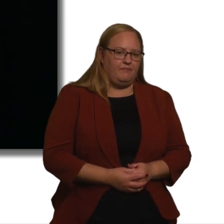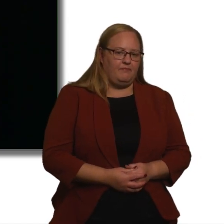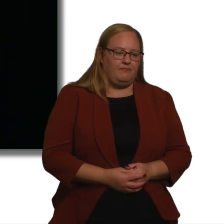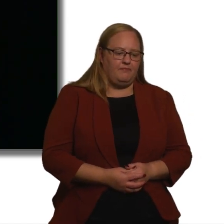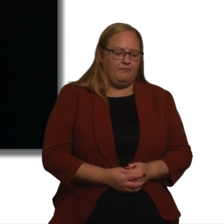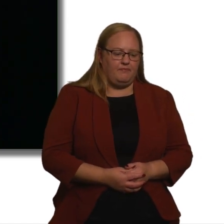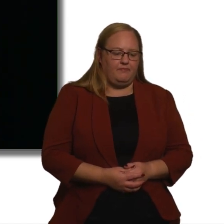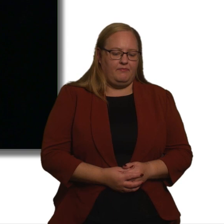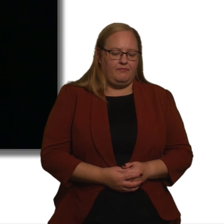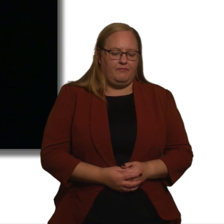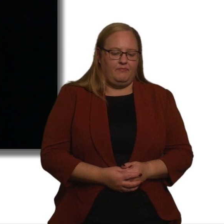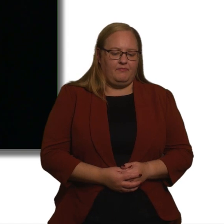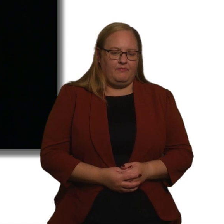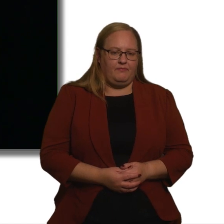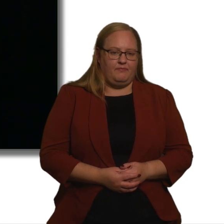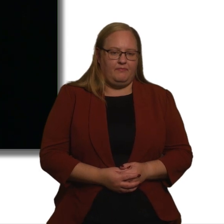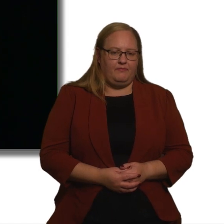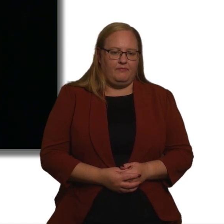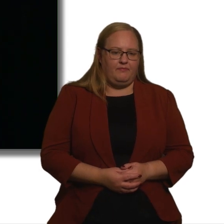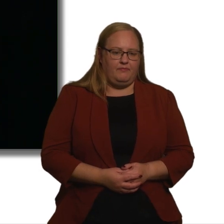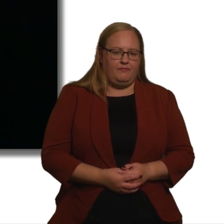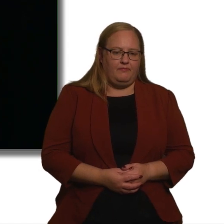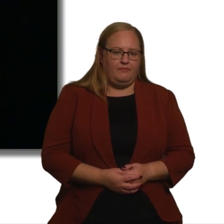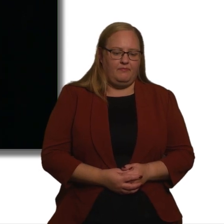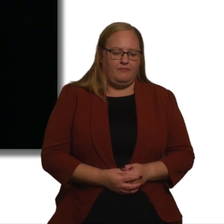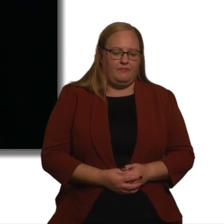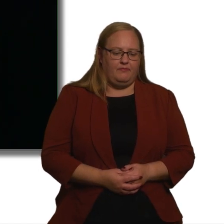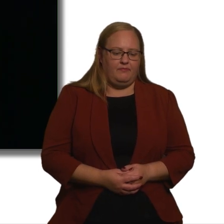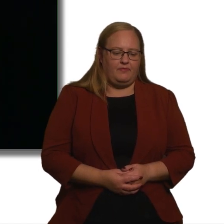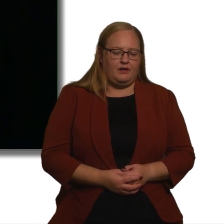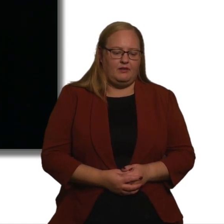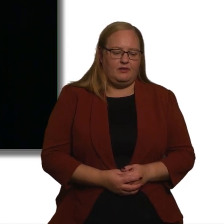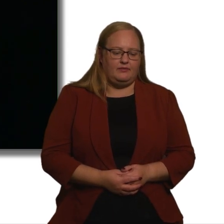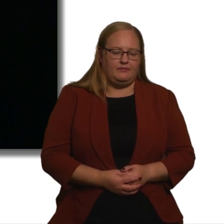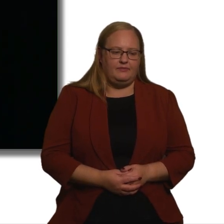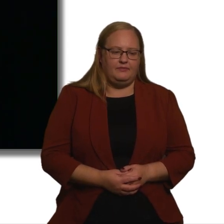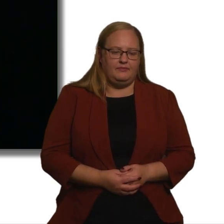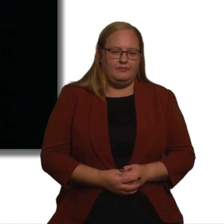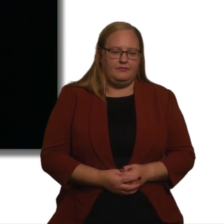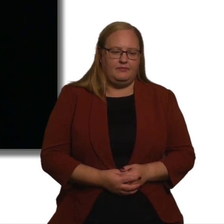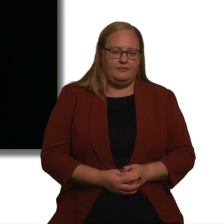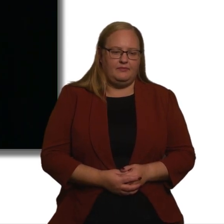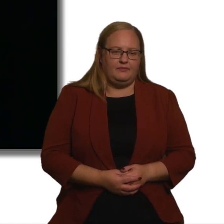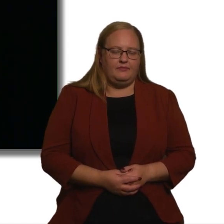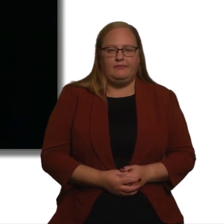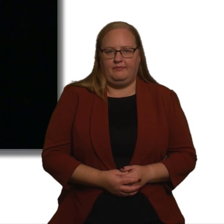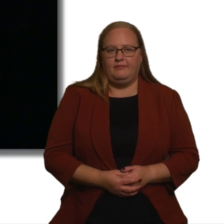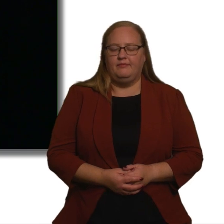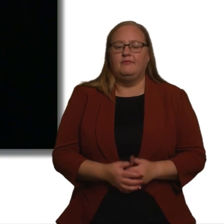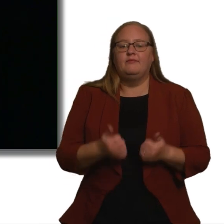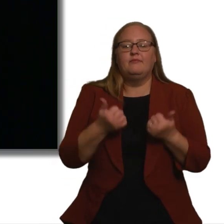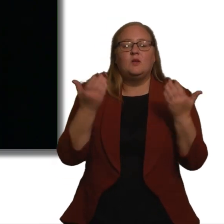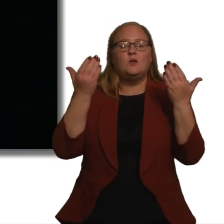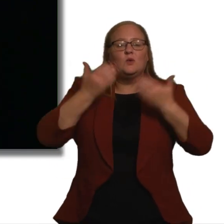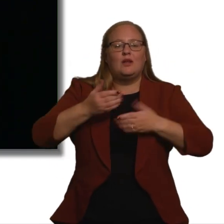member owners, and this is your chance to have your say on the running of our society. Tonight's meeting is